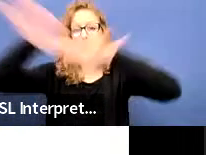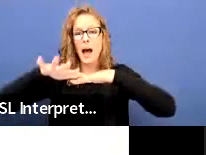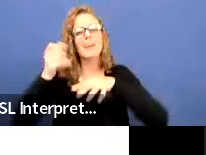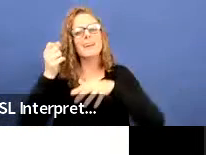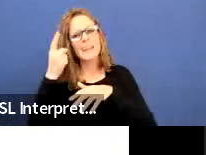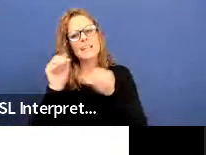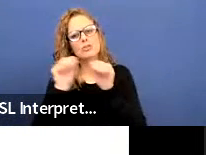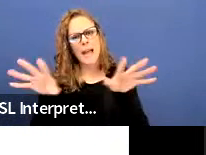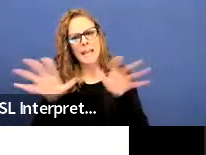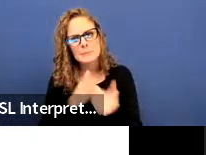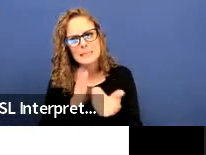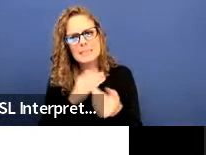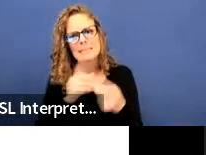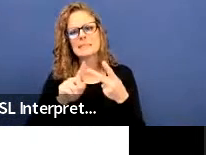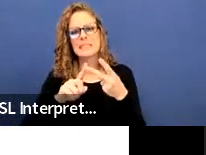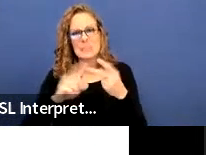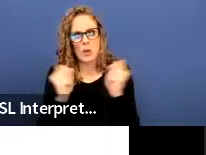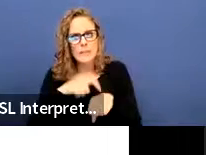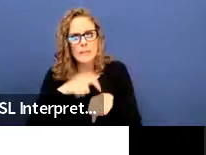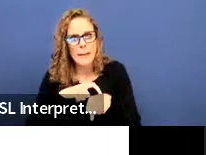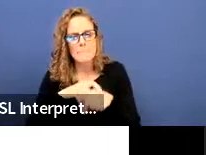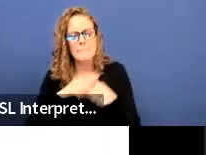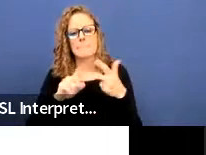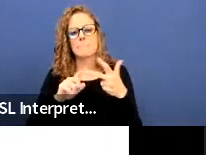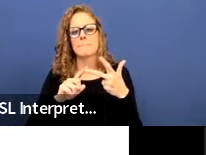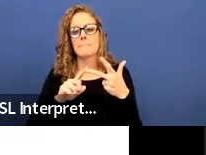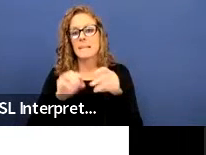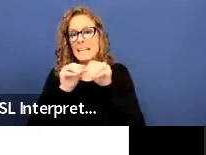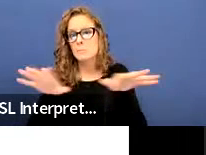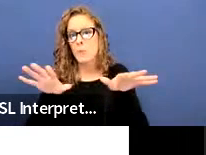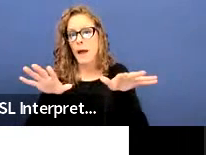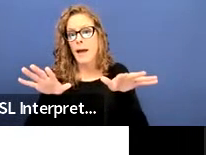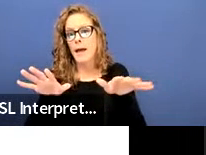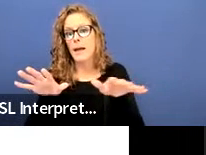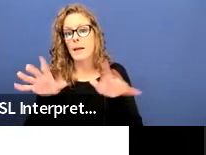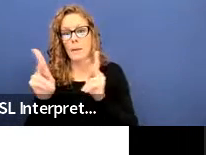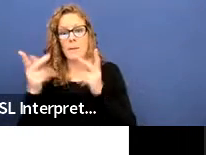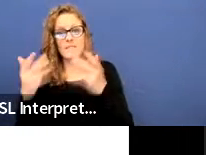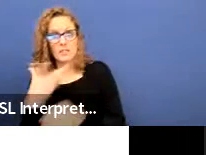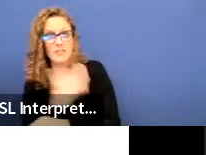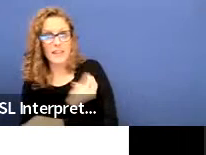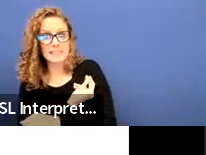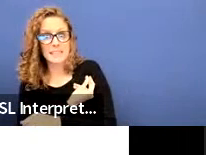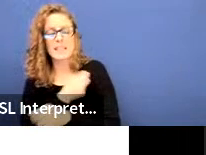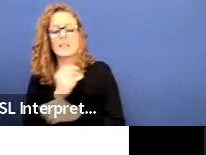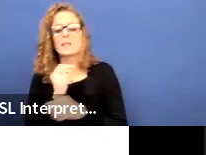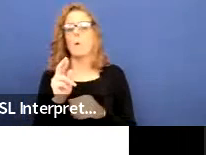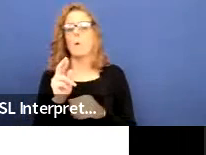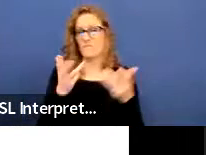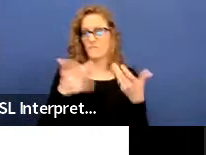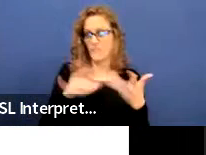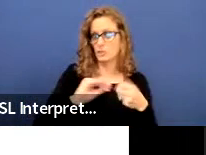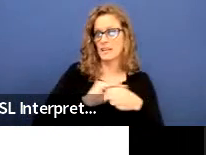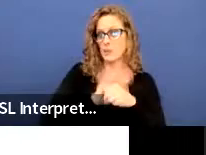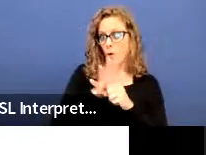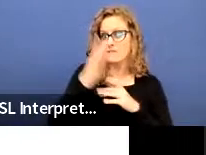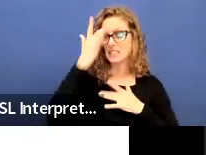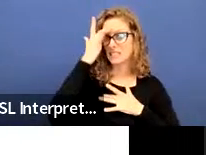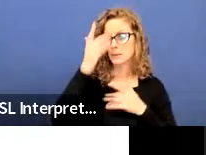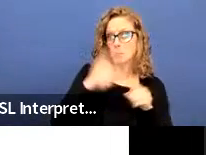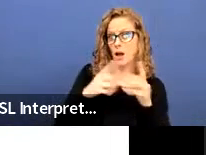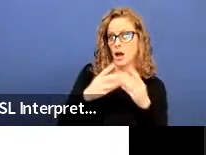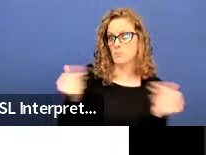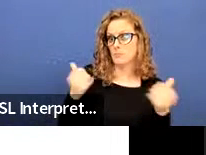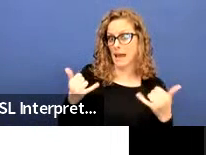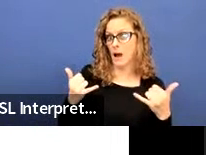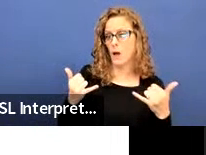winter. We're talking about potentially spreading among vaccinated and previously infected people. So even if it causes mild disease, it's